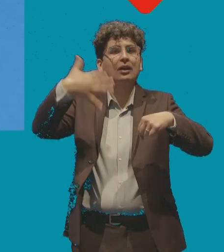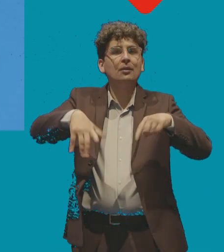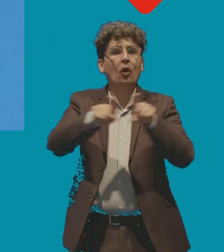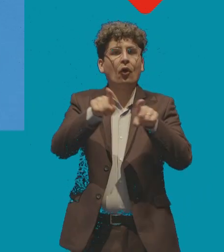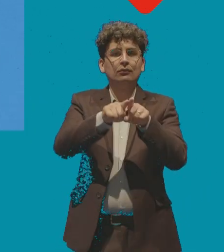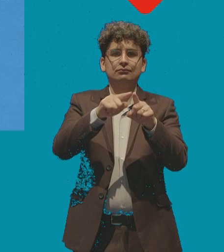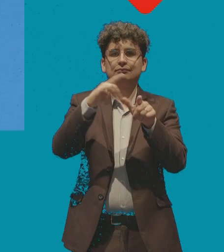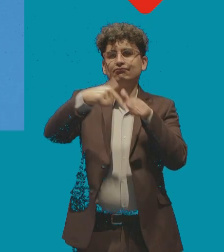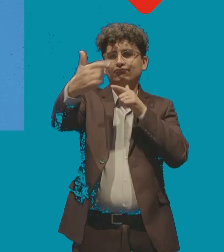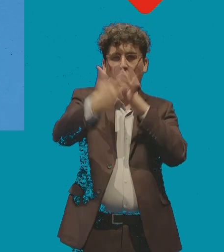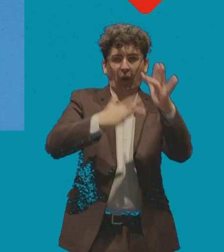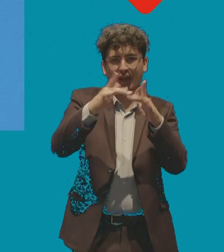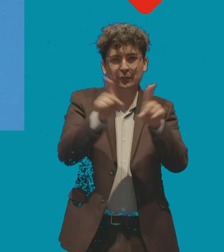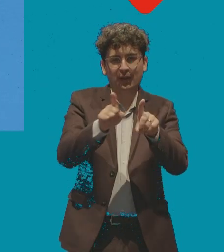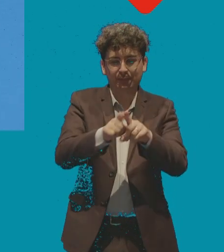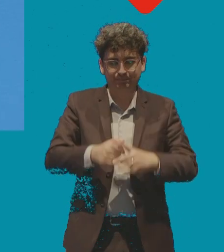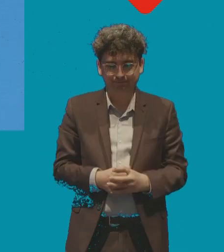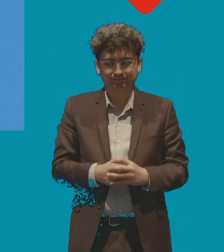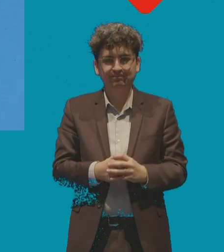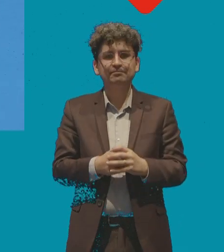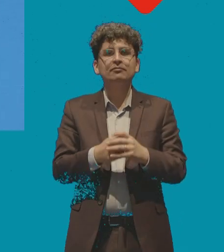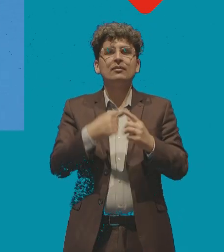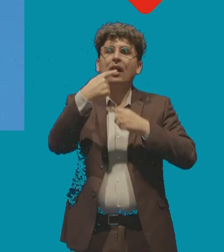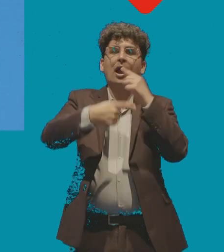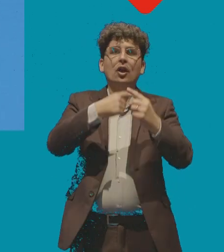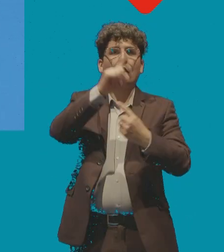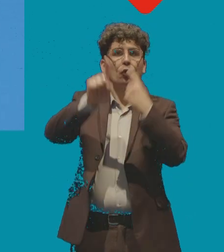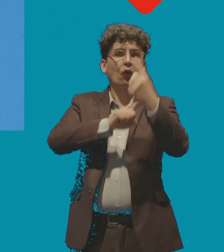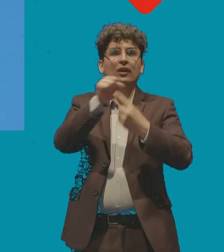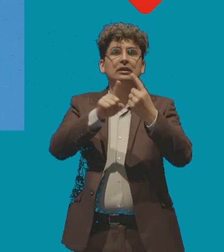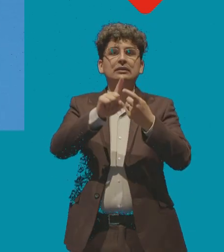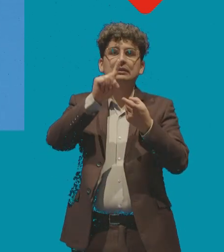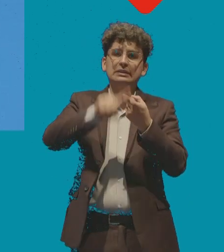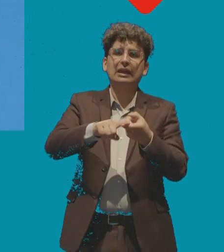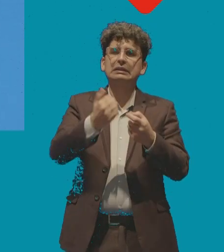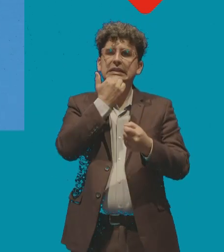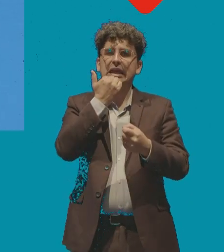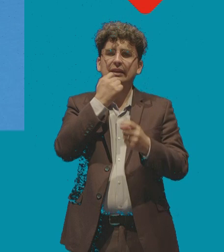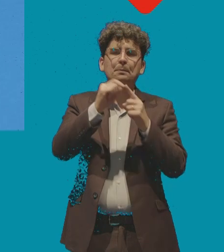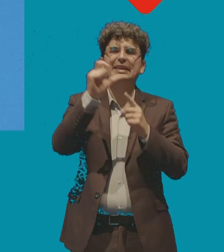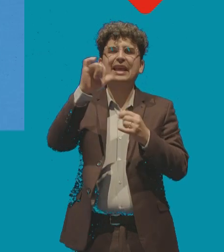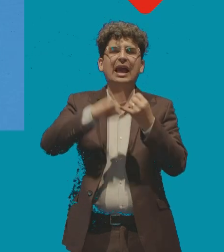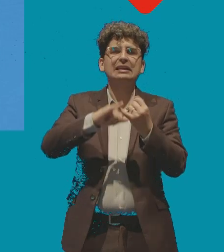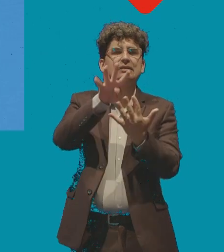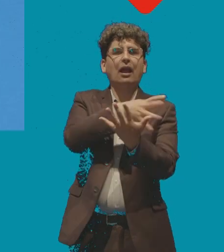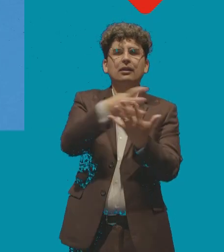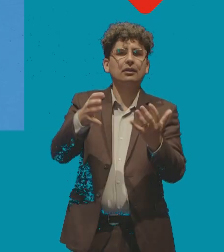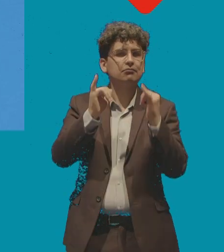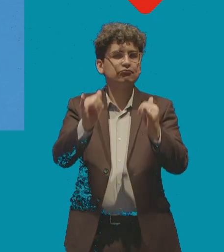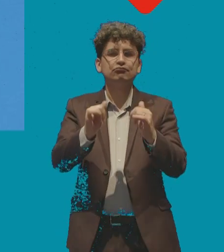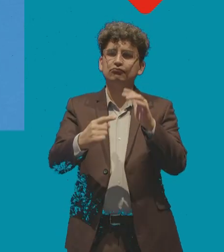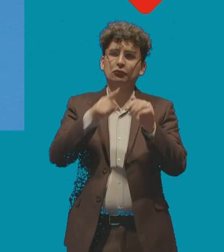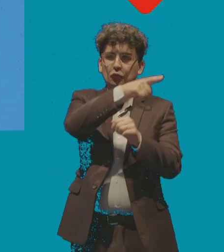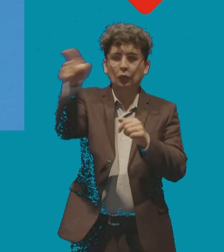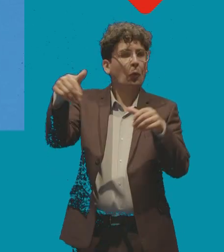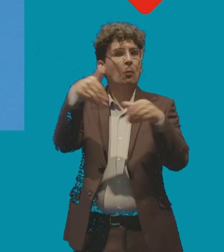also virtually. Annual Delegate Conference is the set-piece date on the PCS calendar, and it's you, our members, who play a